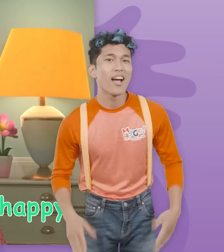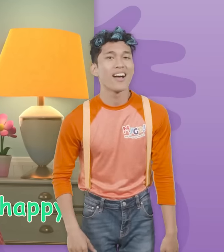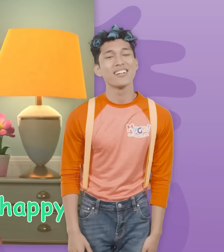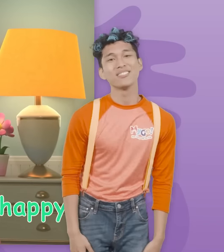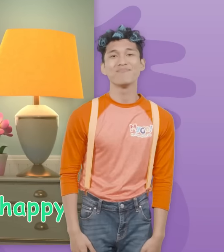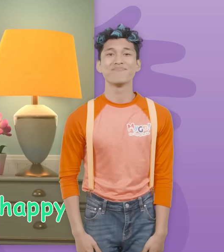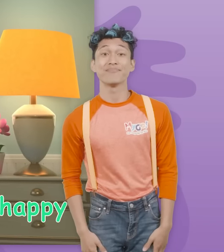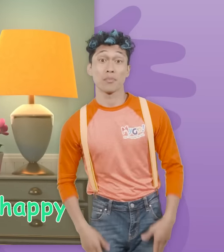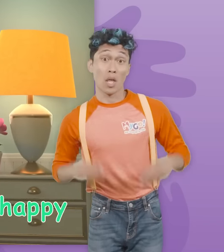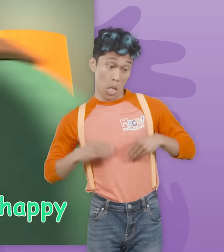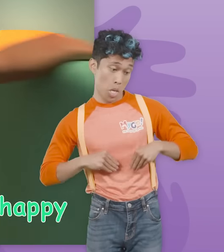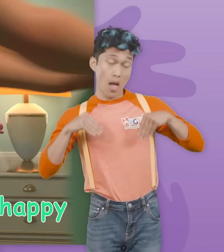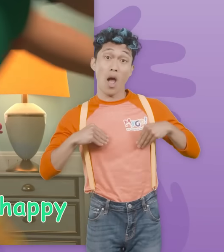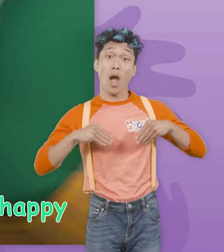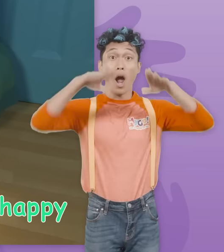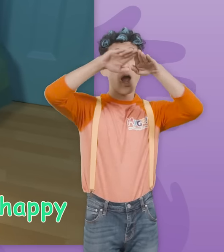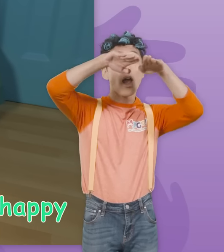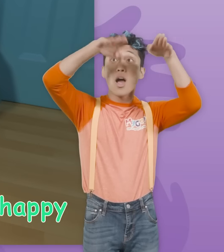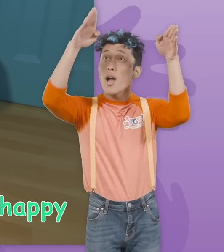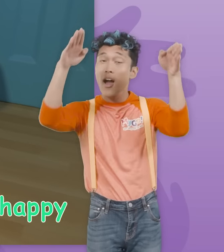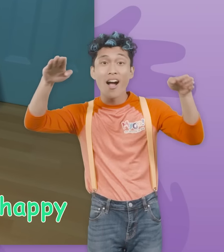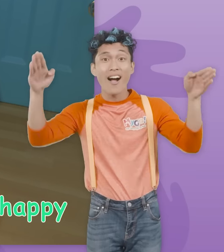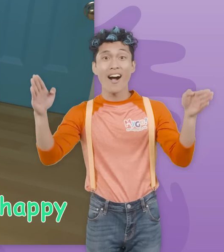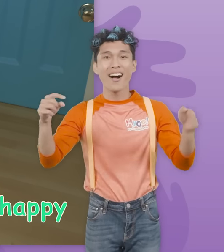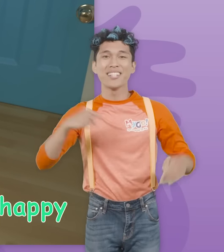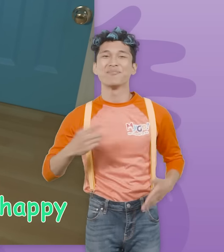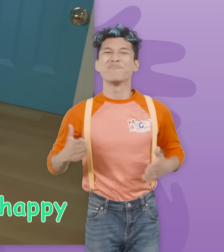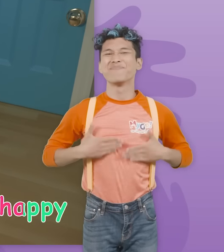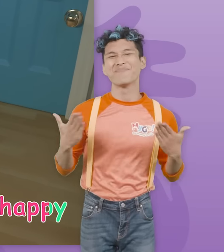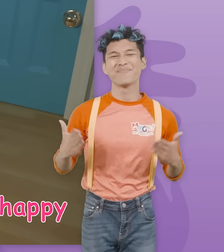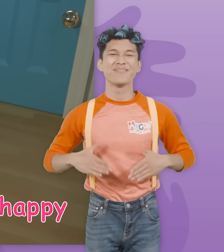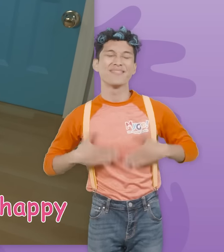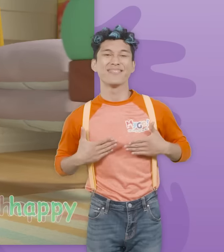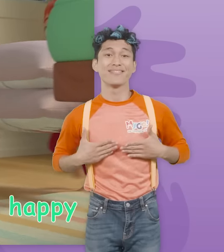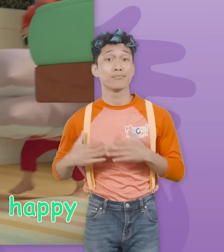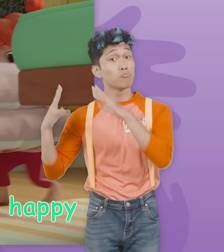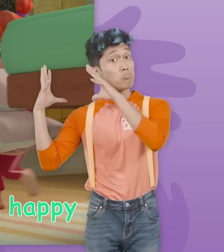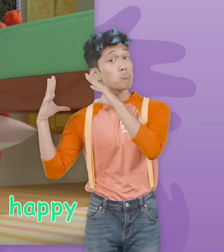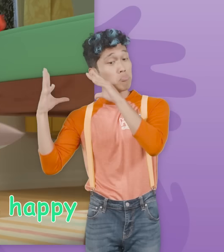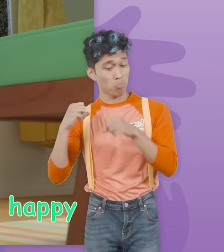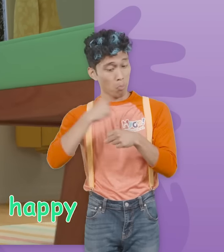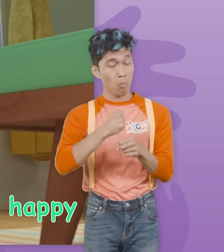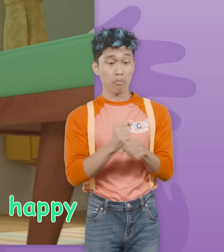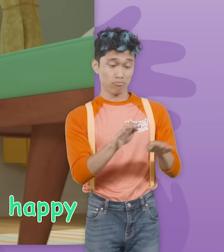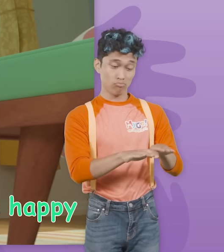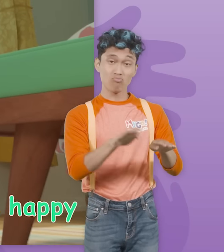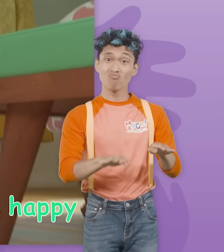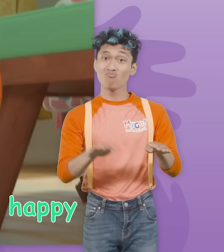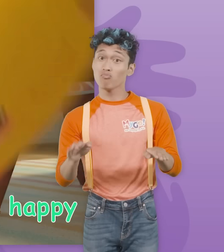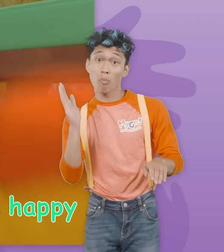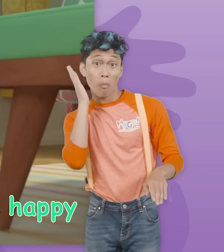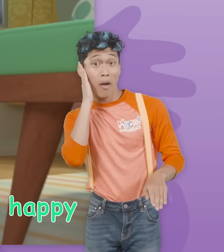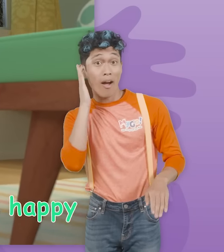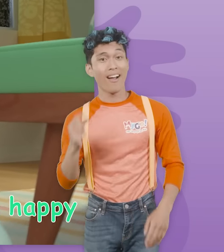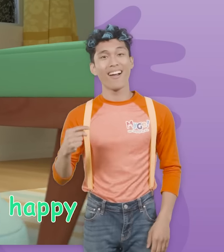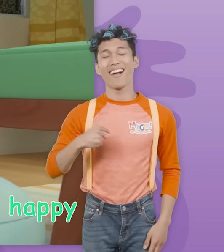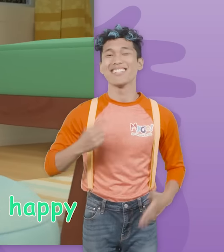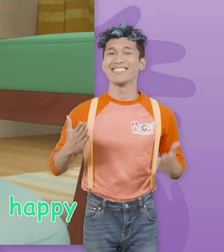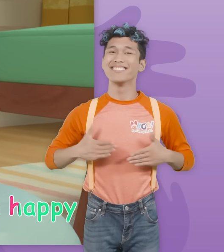When we build a blanket fort It makes me happy When we make a bed of pillows